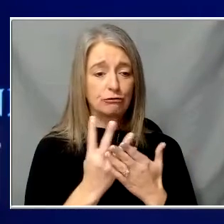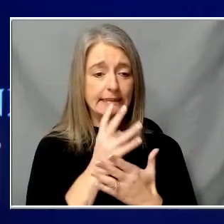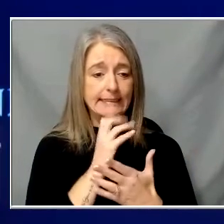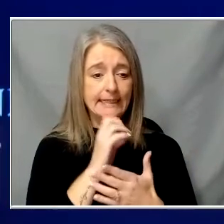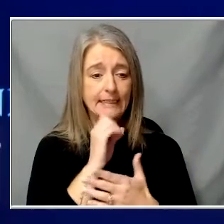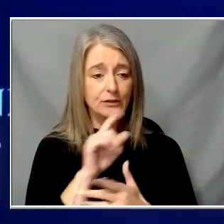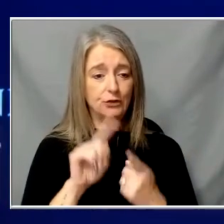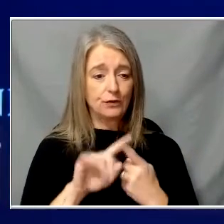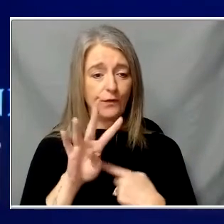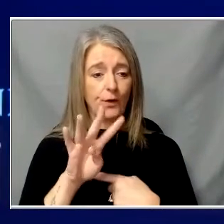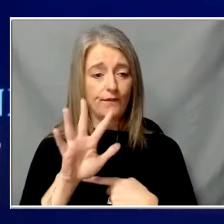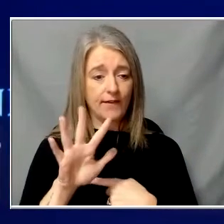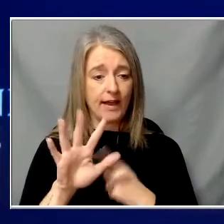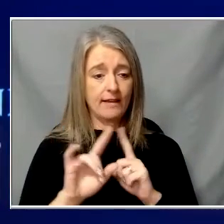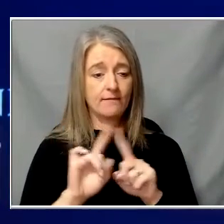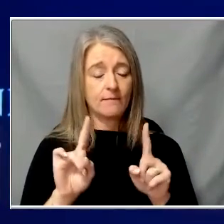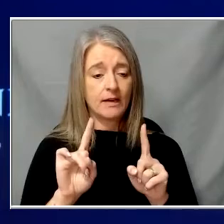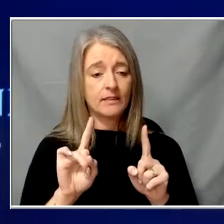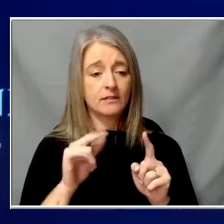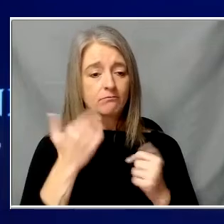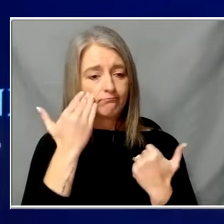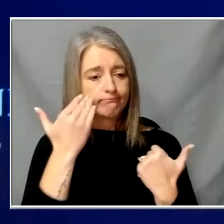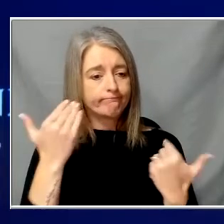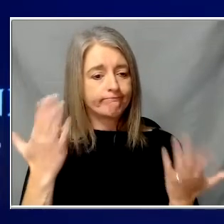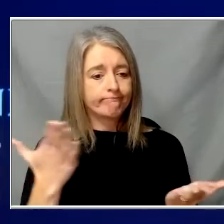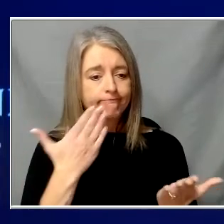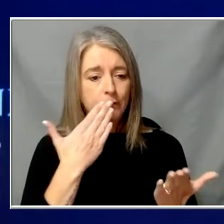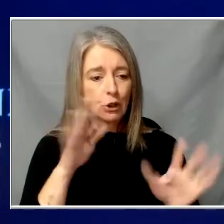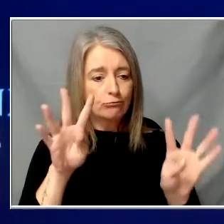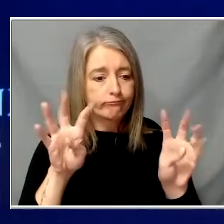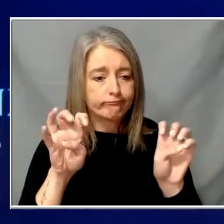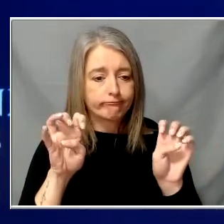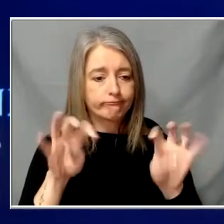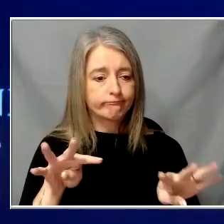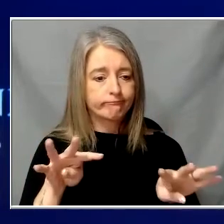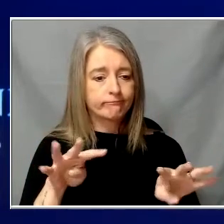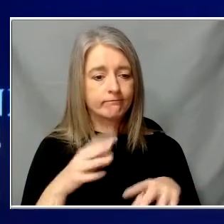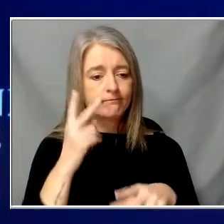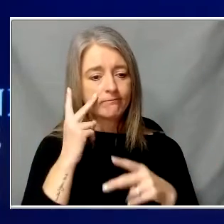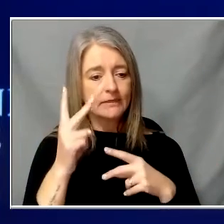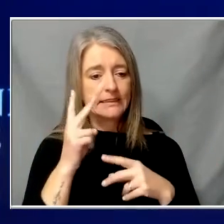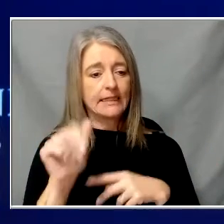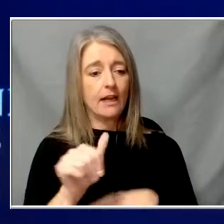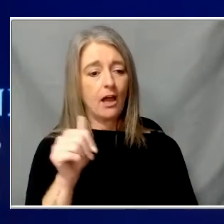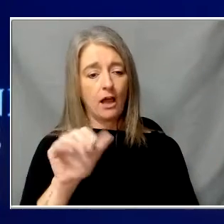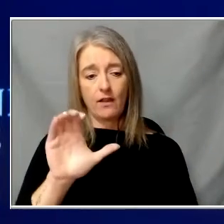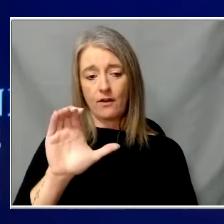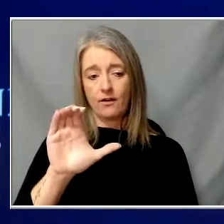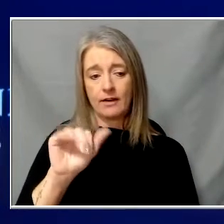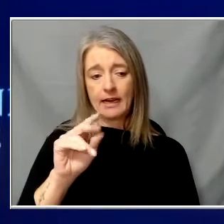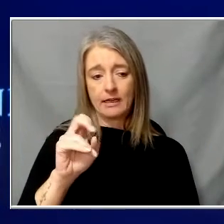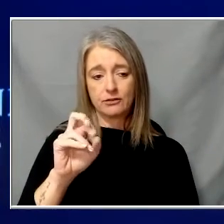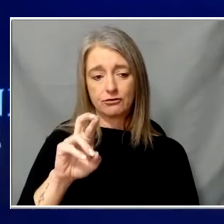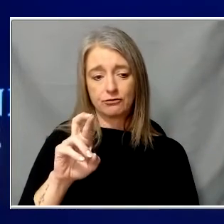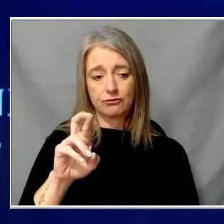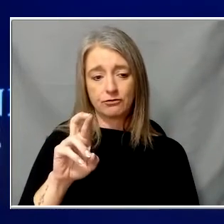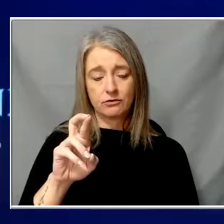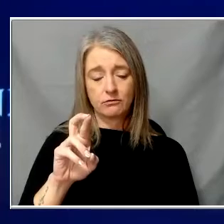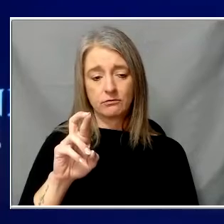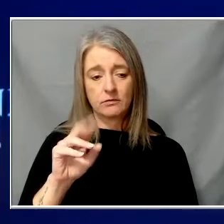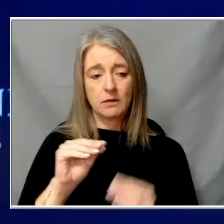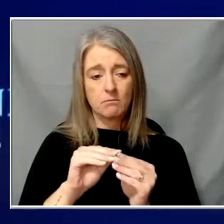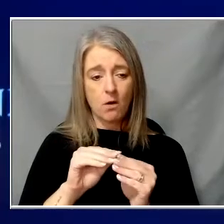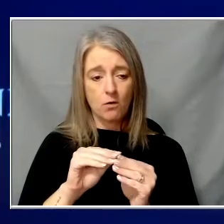45. But we don't know. That's a great question. But we're seeing it in other cancers, but it's especially most striking in